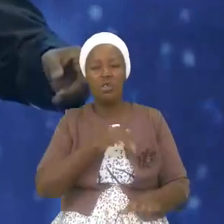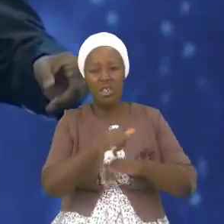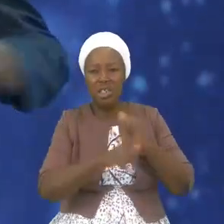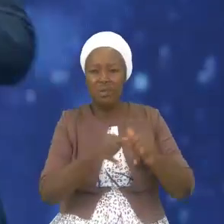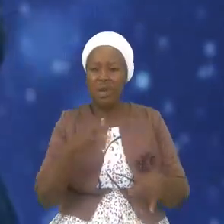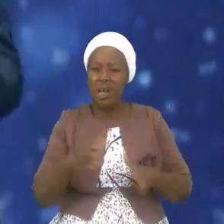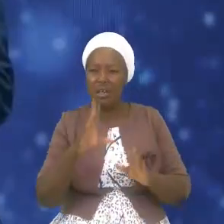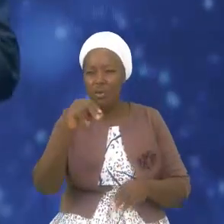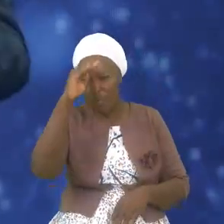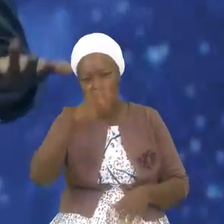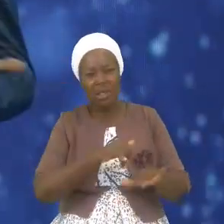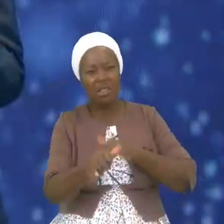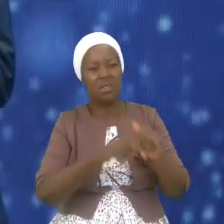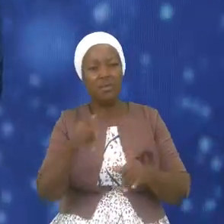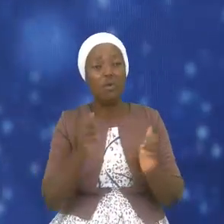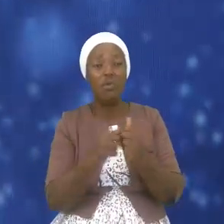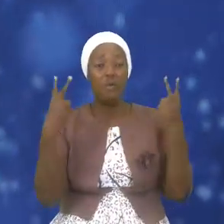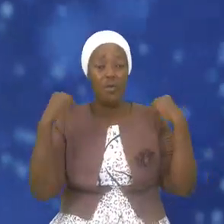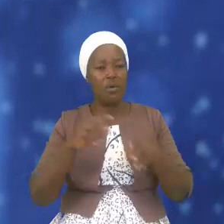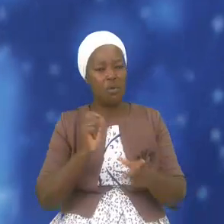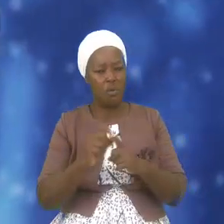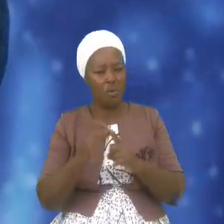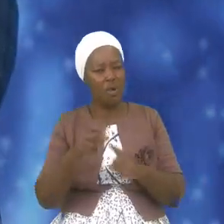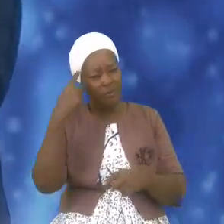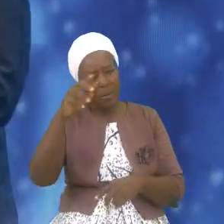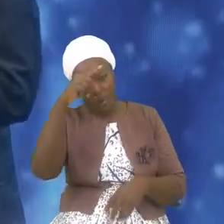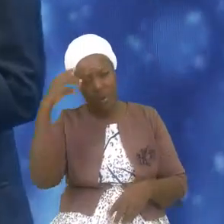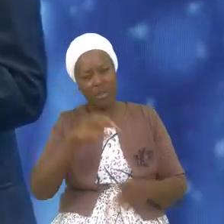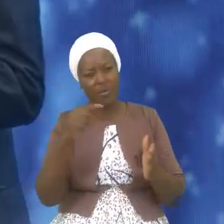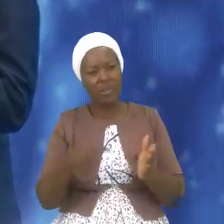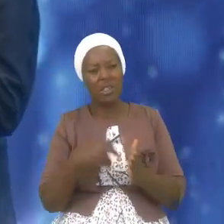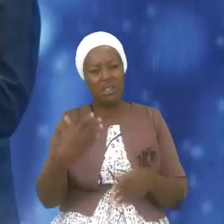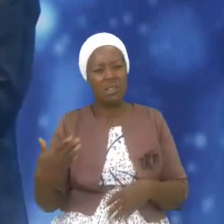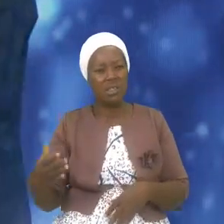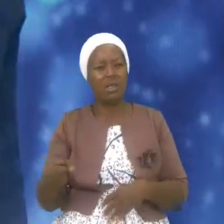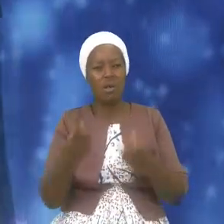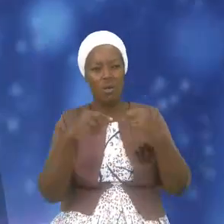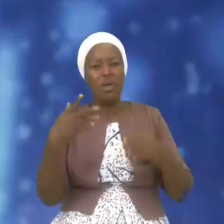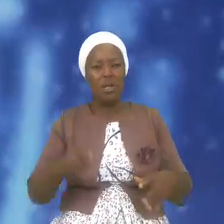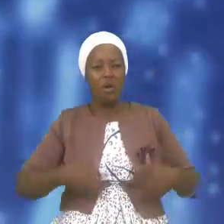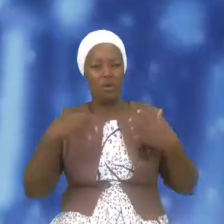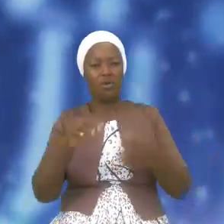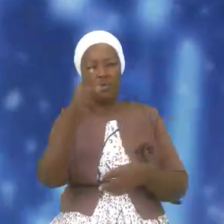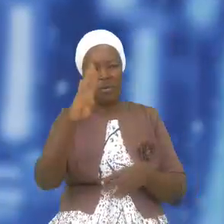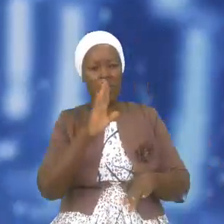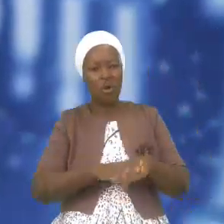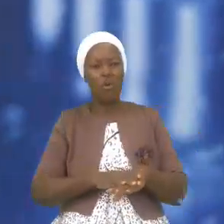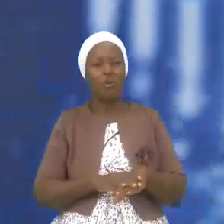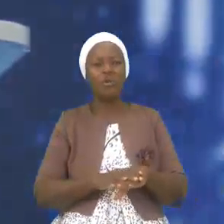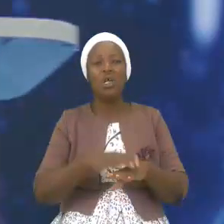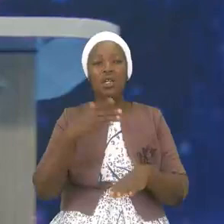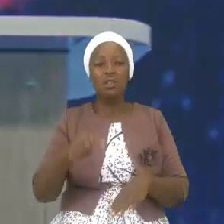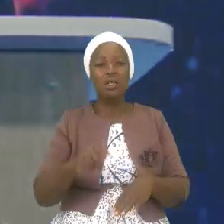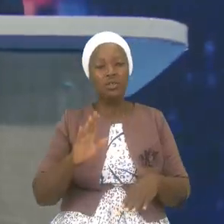these things cometh the wrath of God upon the children of disobedience.